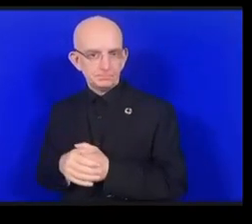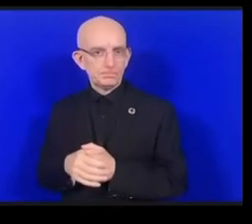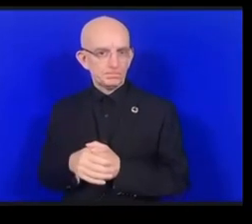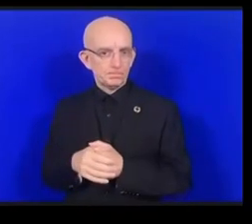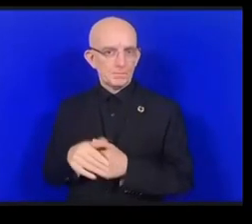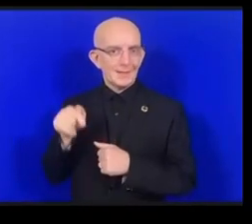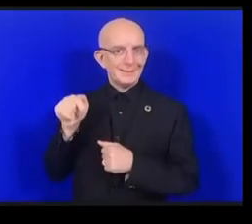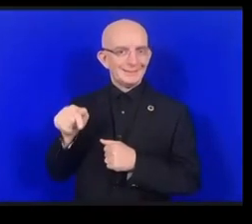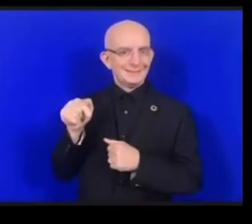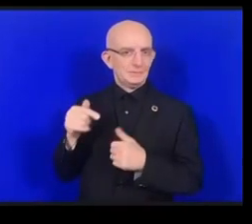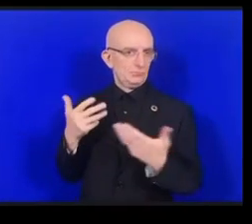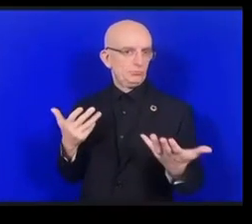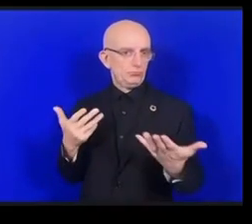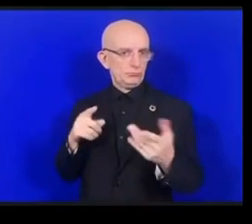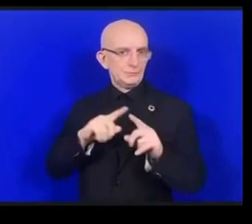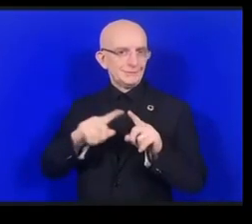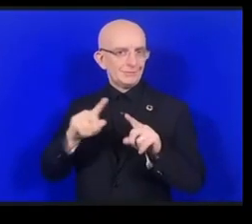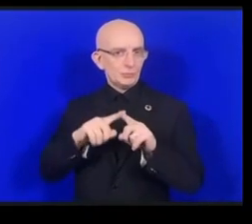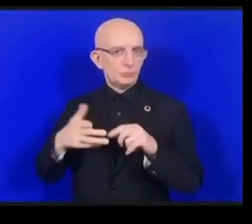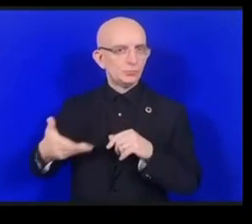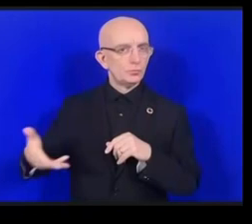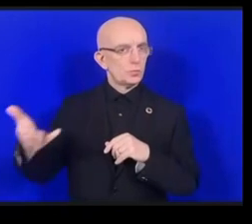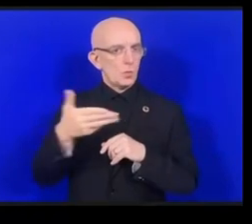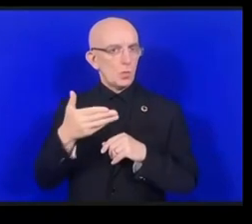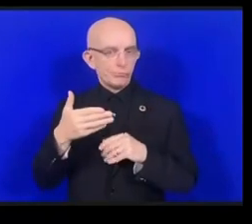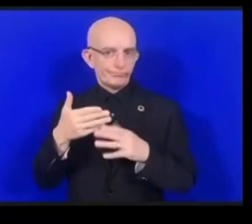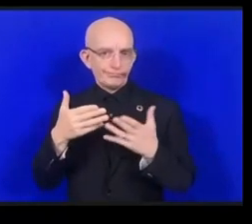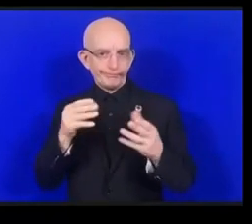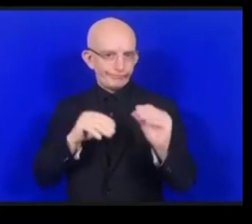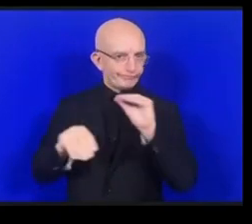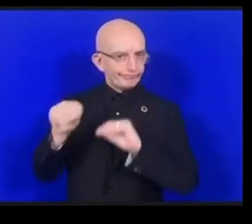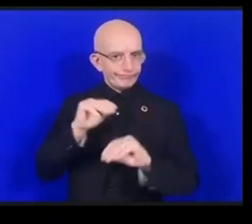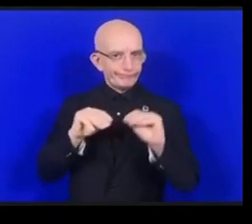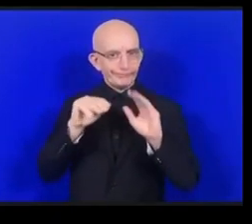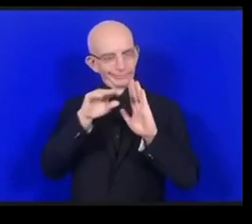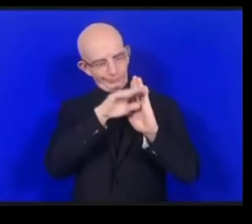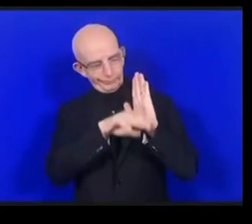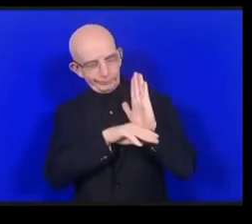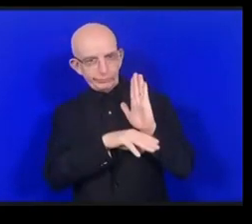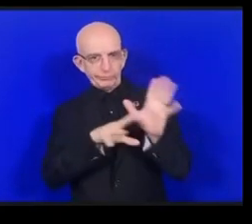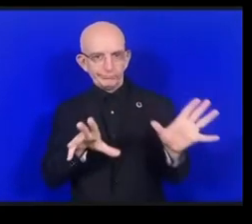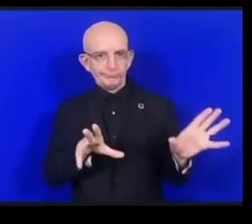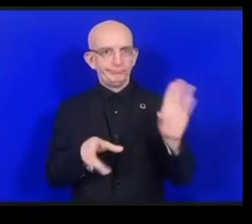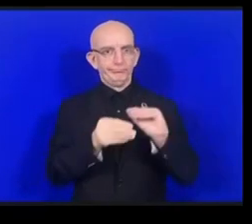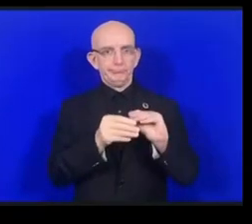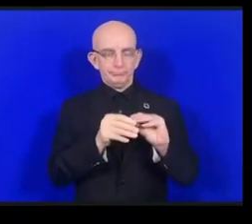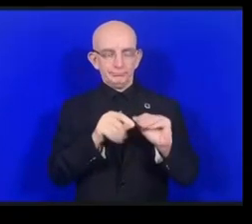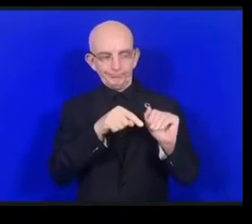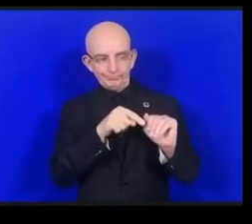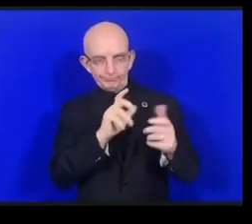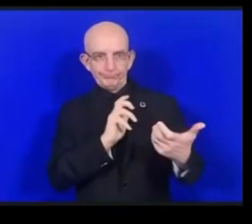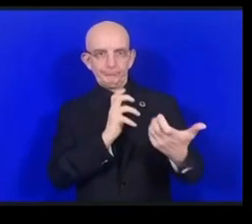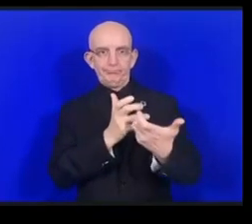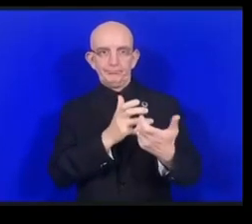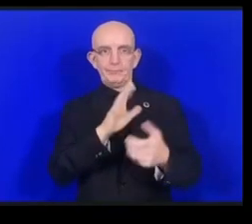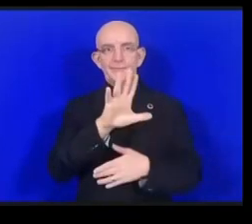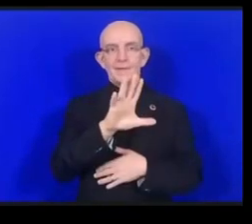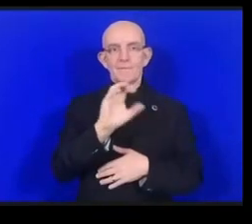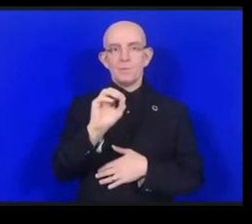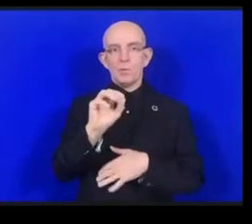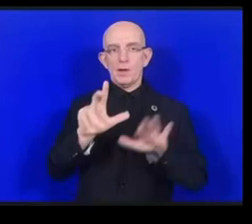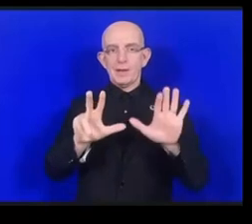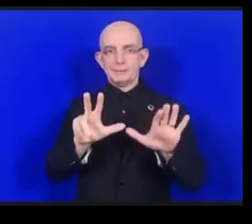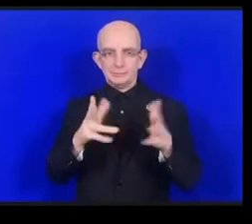the problem at the software development level but if you have uh Educators who are creating uh resources for the first time there are